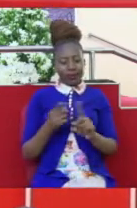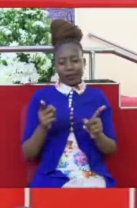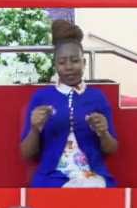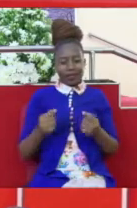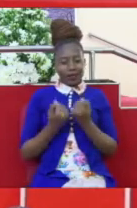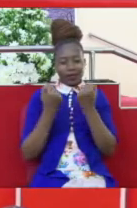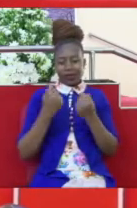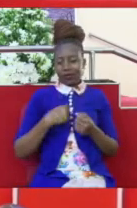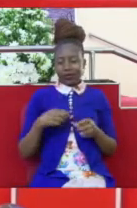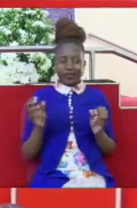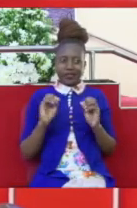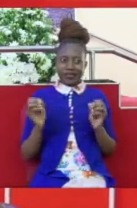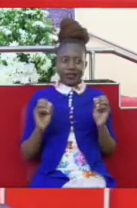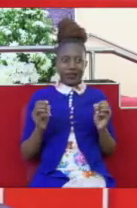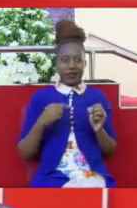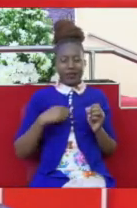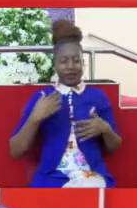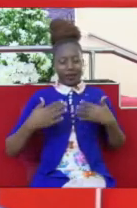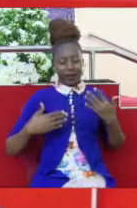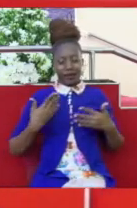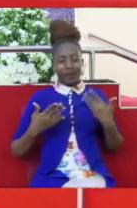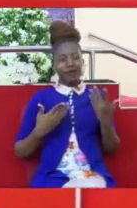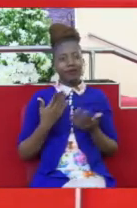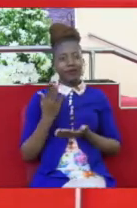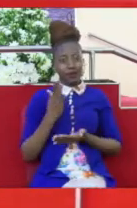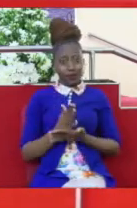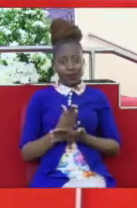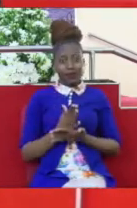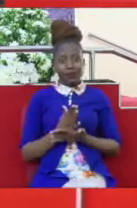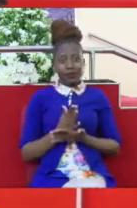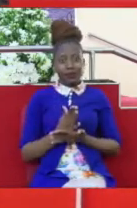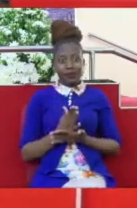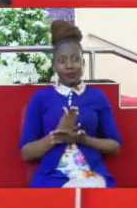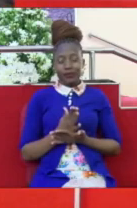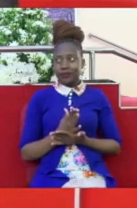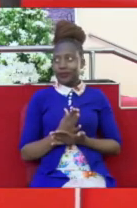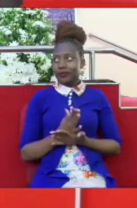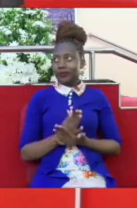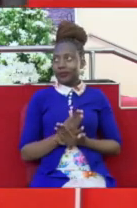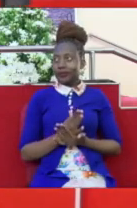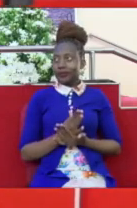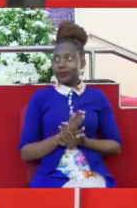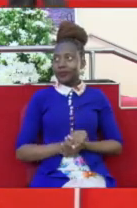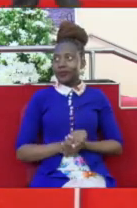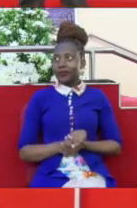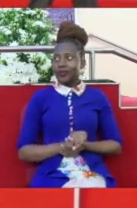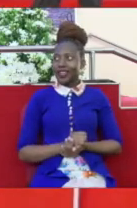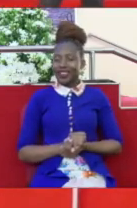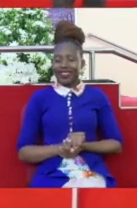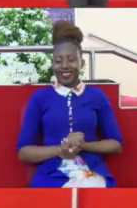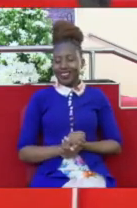telling the truth here? Everybody said, kila mtu anasema, come on, you